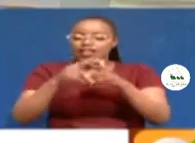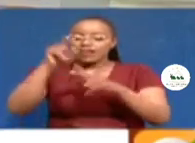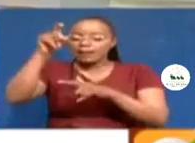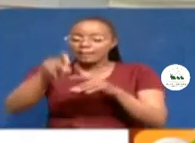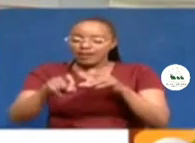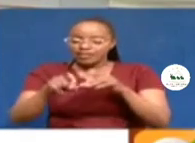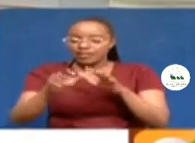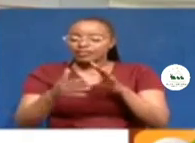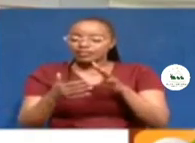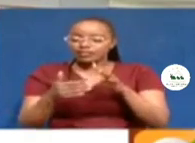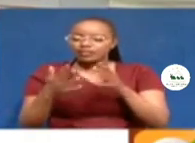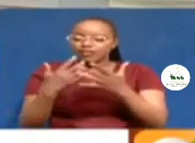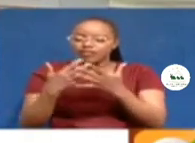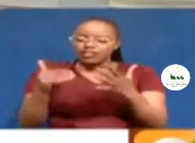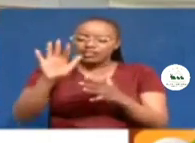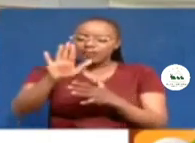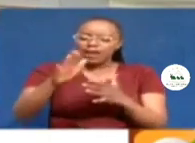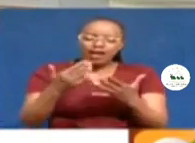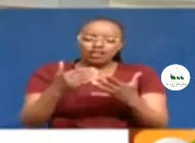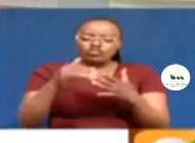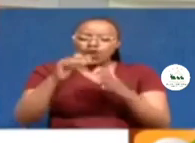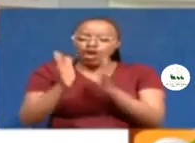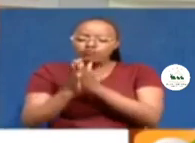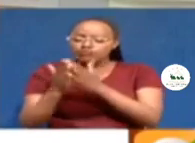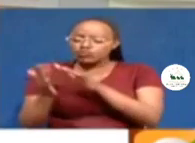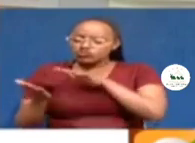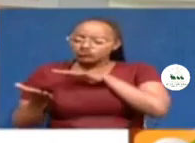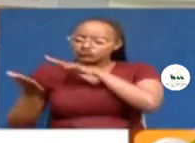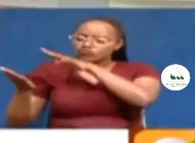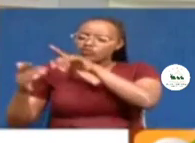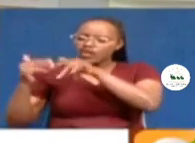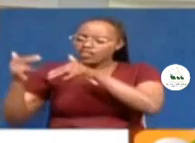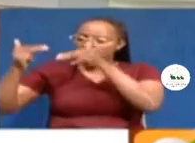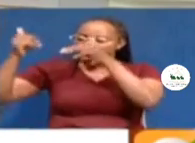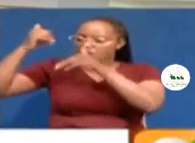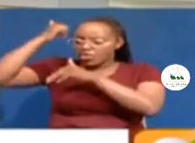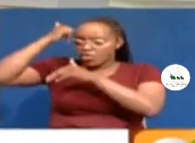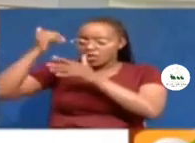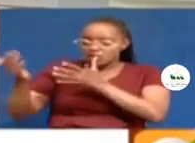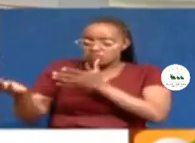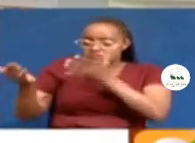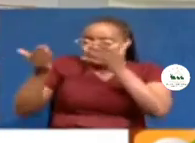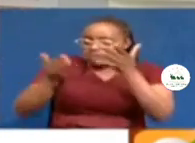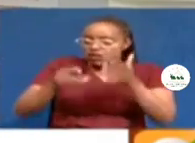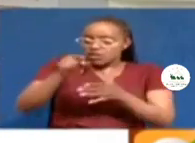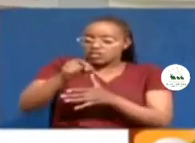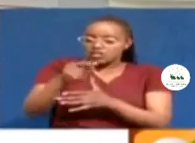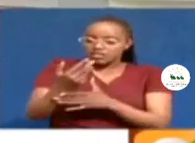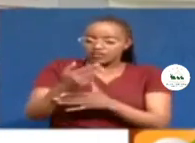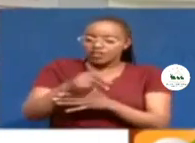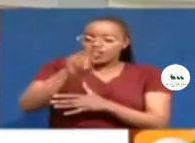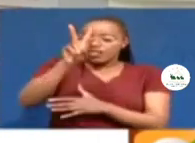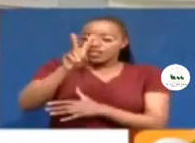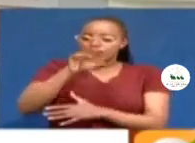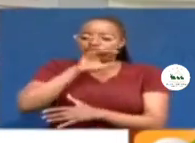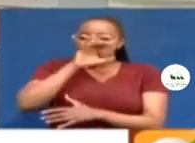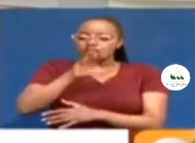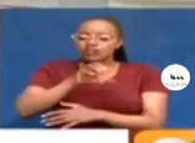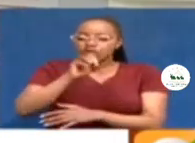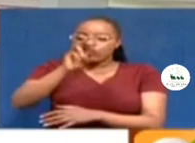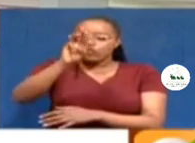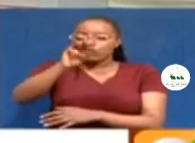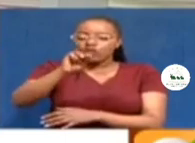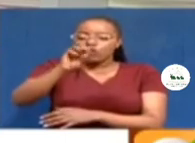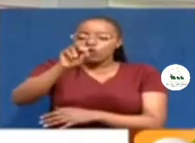place your goods, your letters, and your high learning before this second son of Muntu.